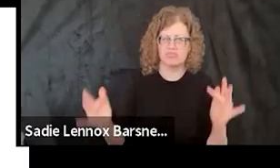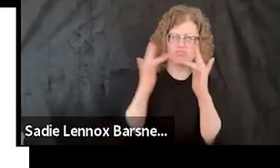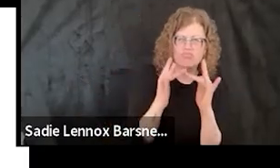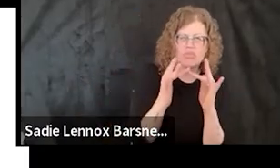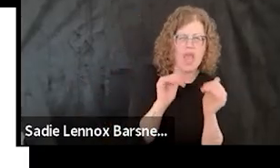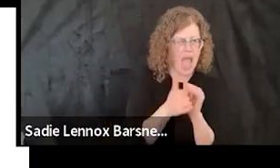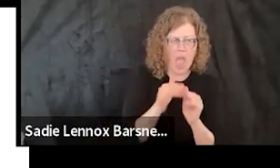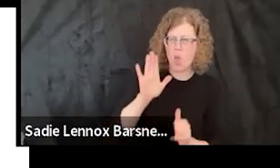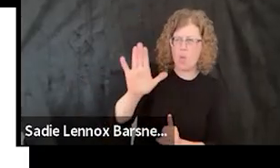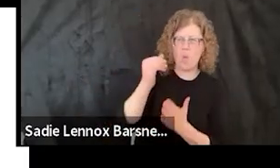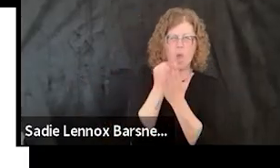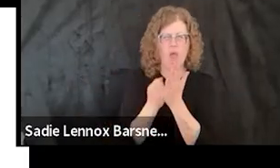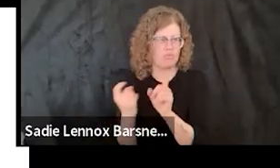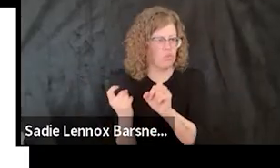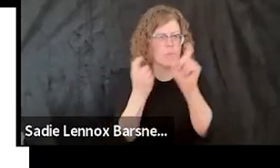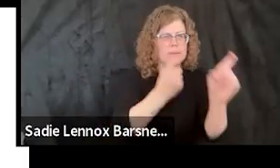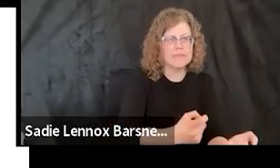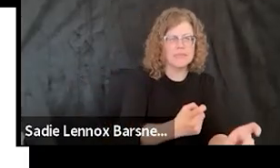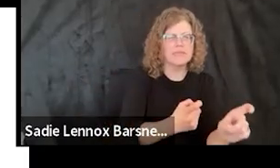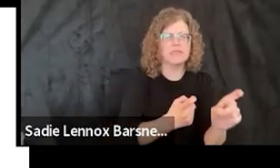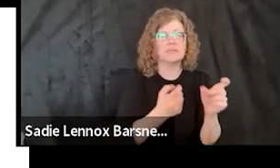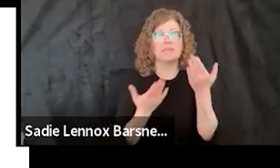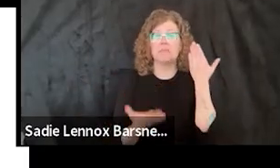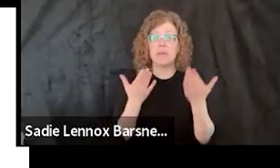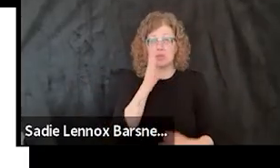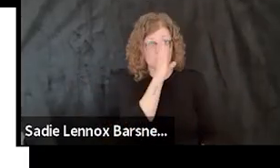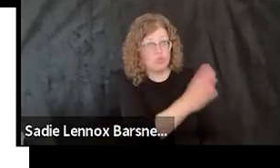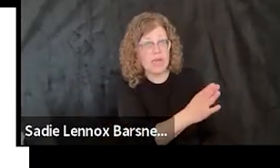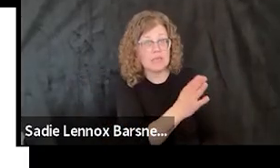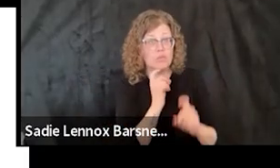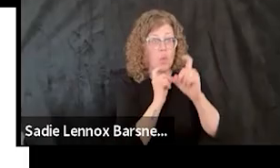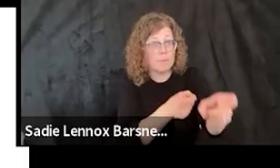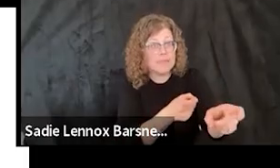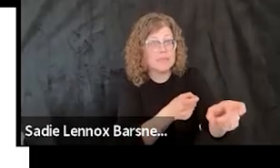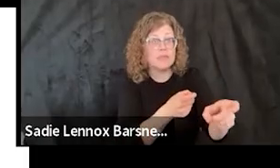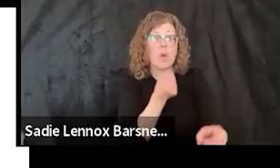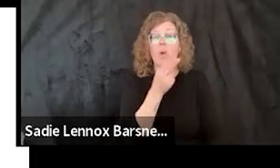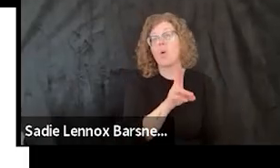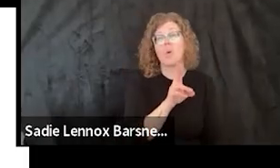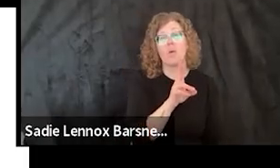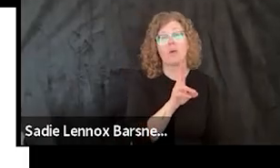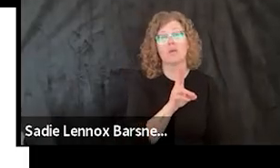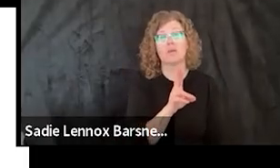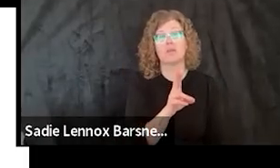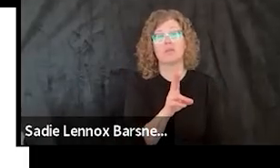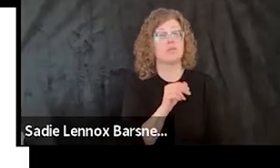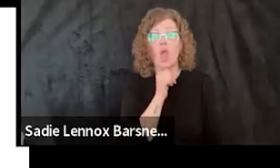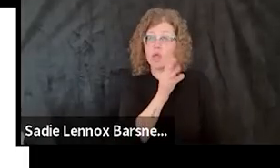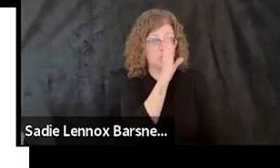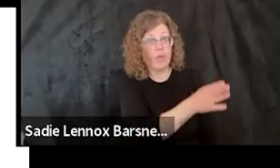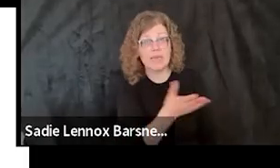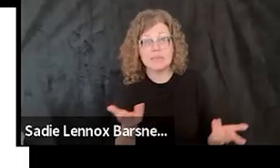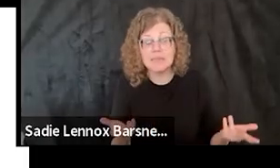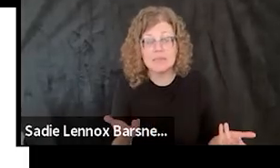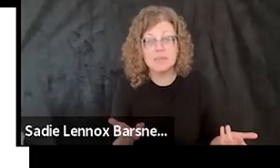community, whether it be directly or indirectly, during the project or afterwards. It's important to reflect